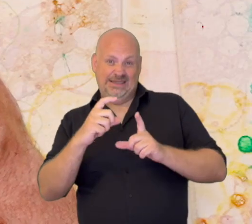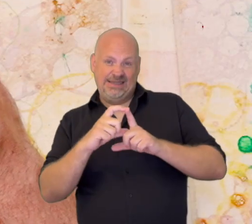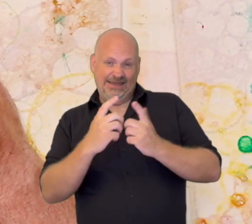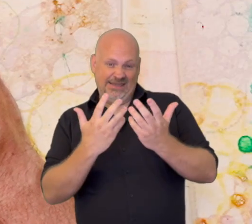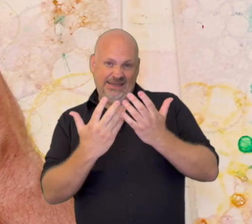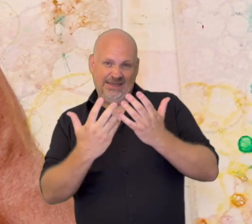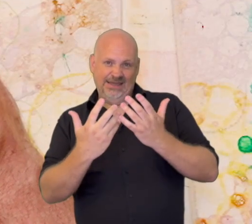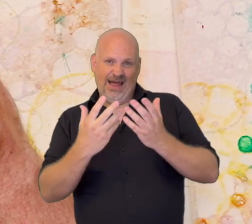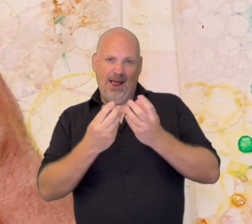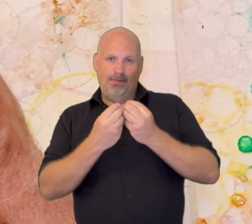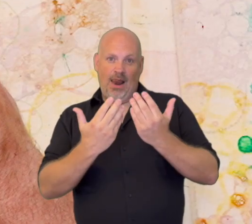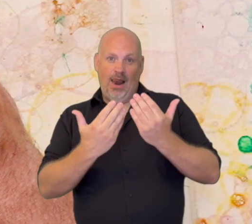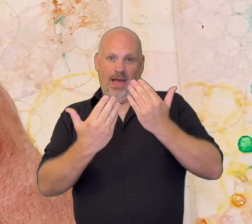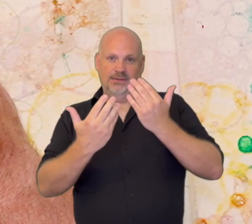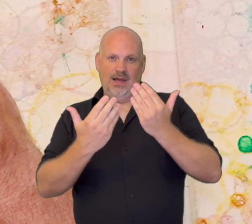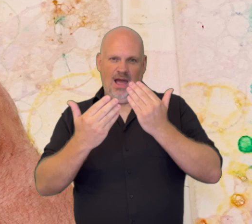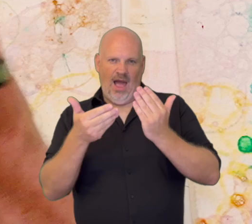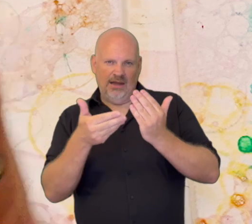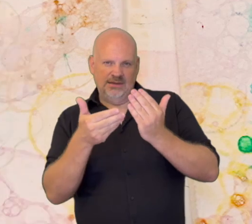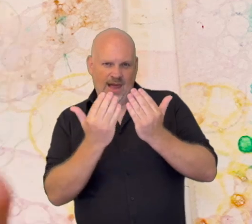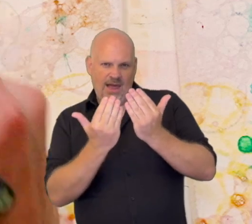tone. Going underneath there.